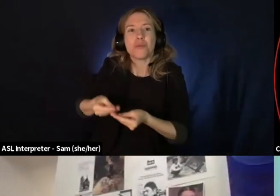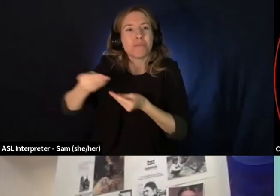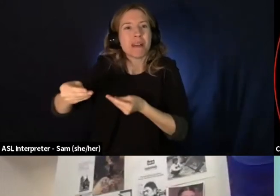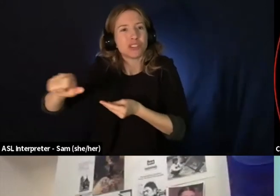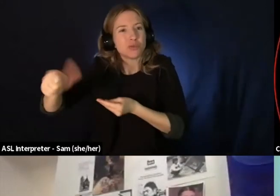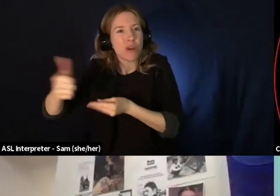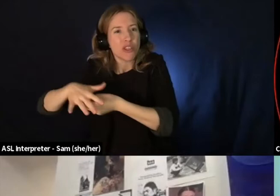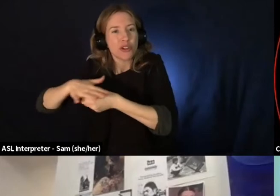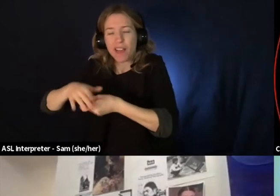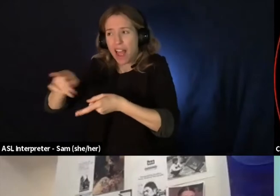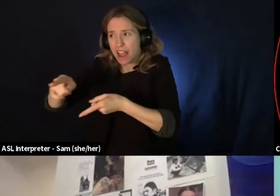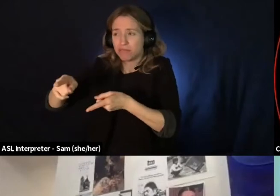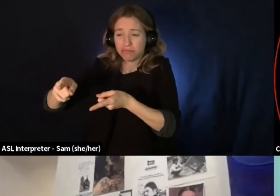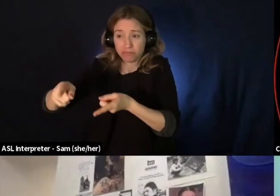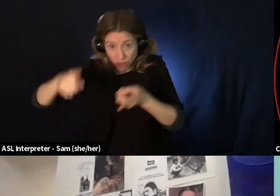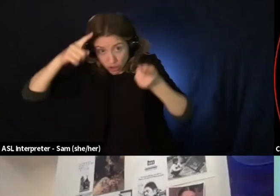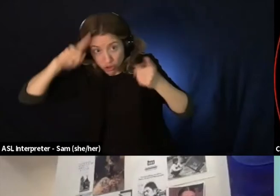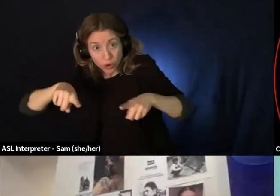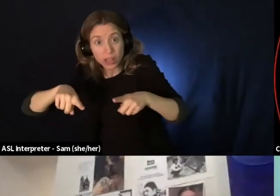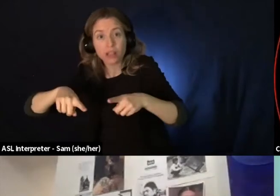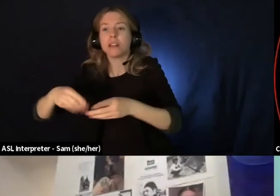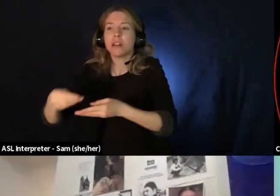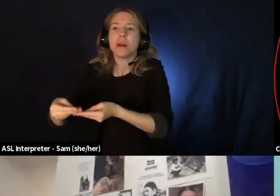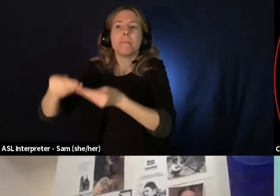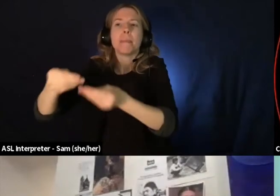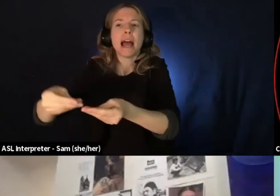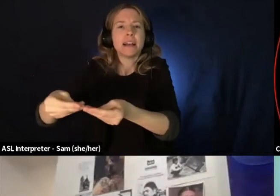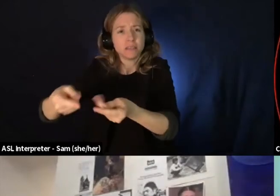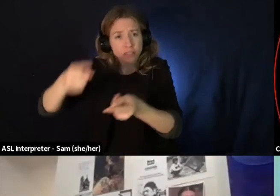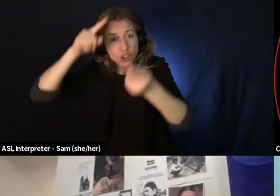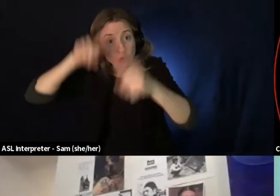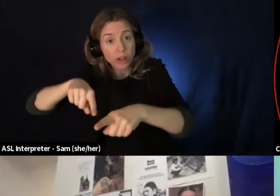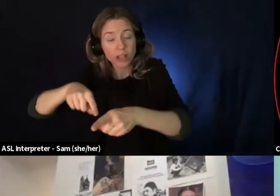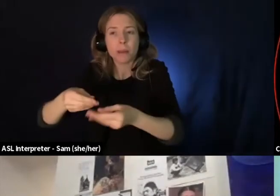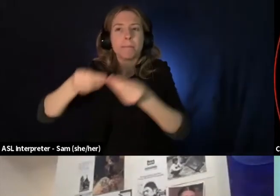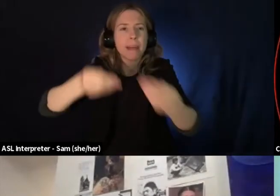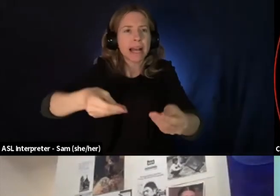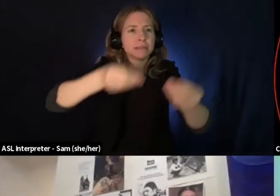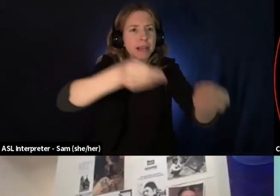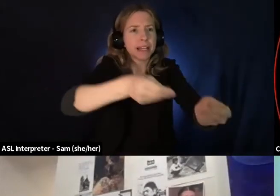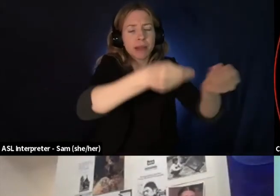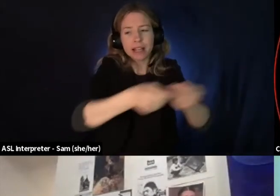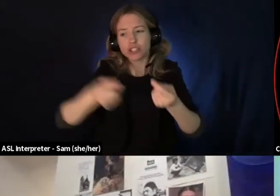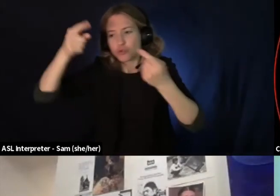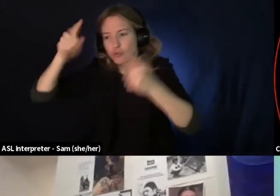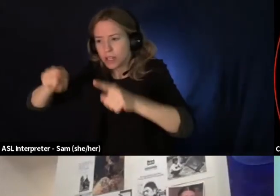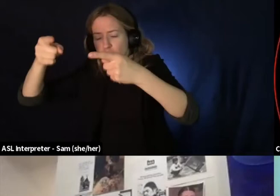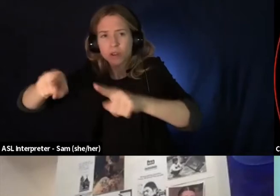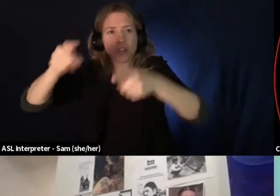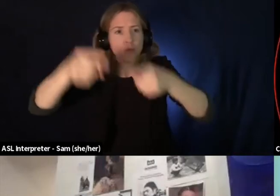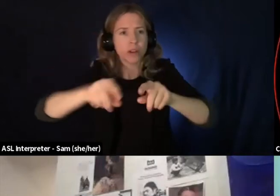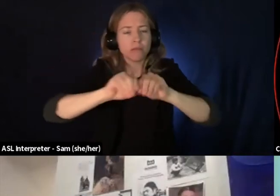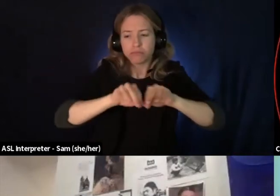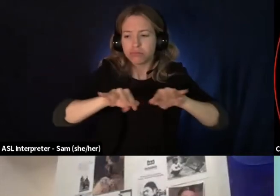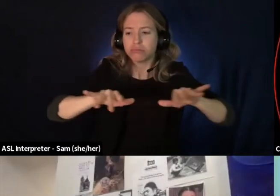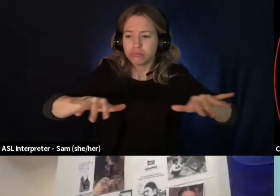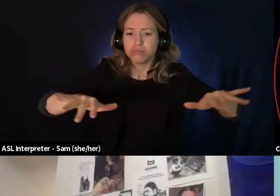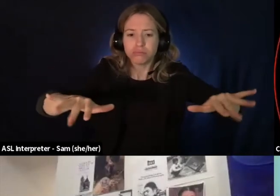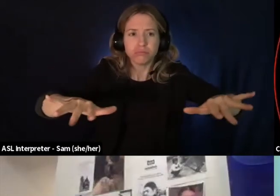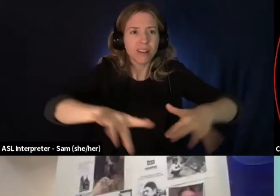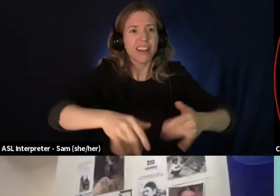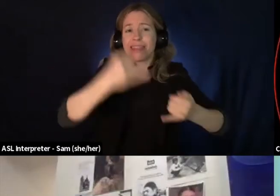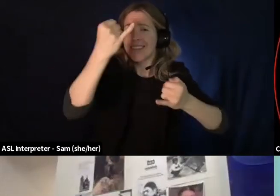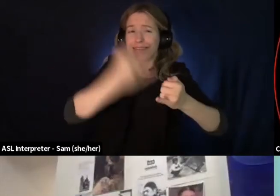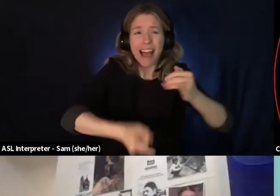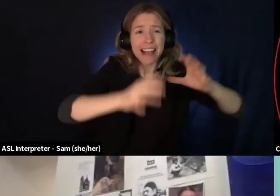of minds. And then it's passed to the third and last council. Last clan, who has the power to send